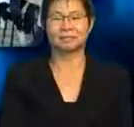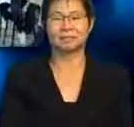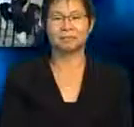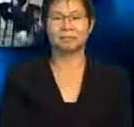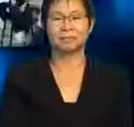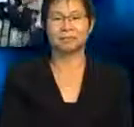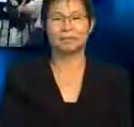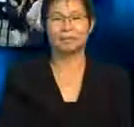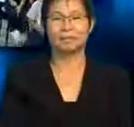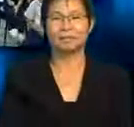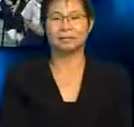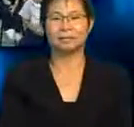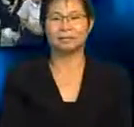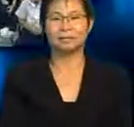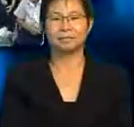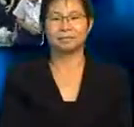Rabiator?